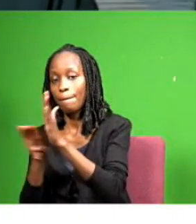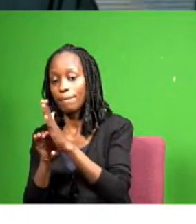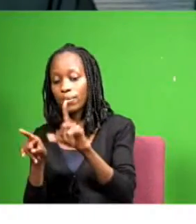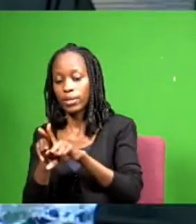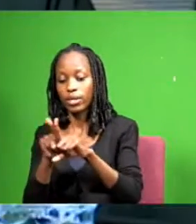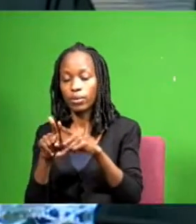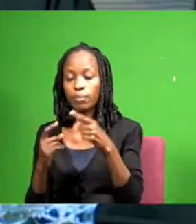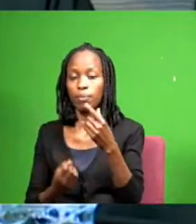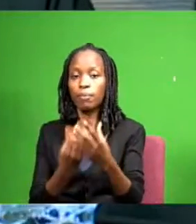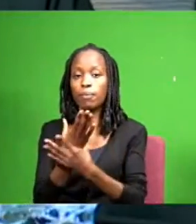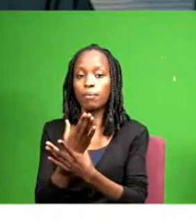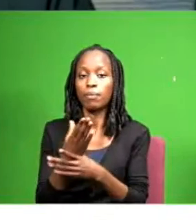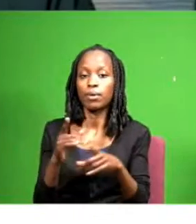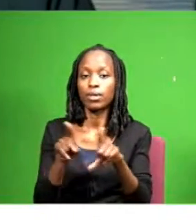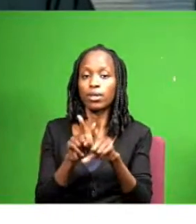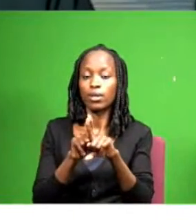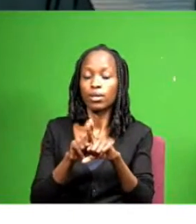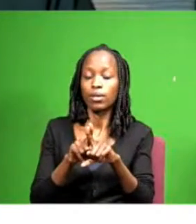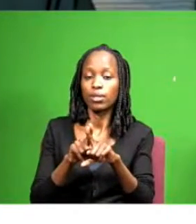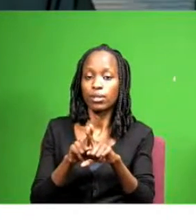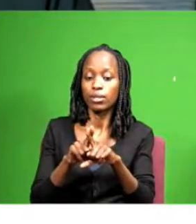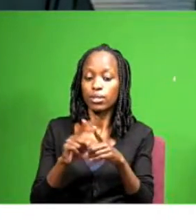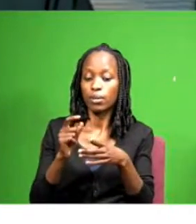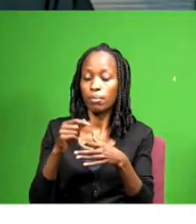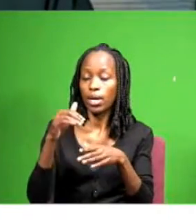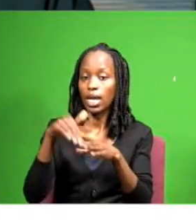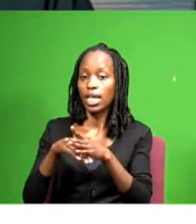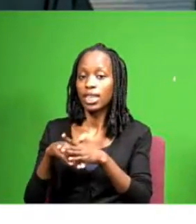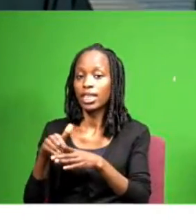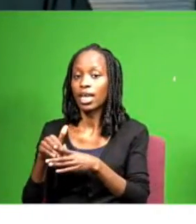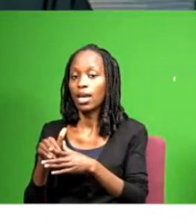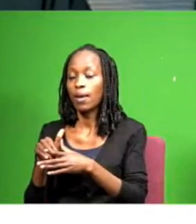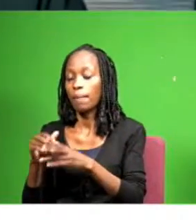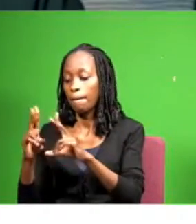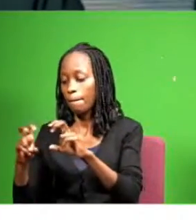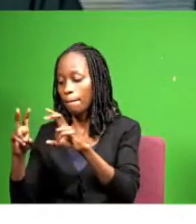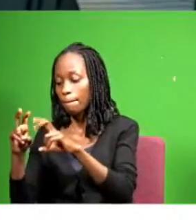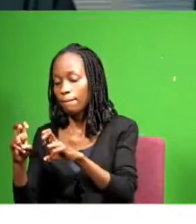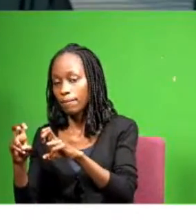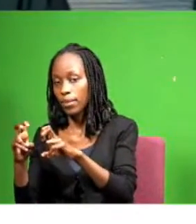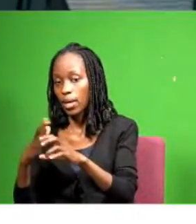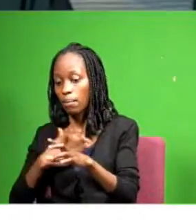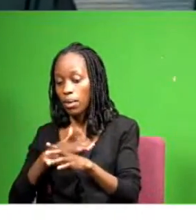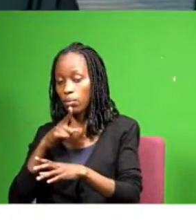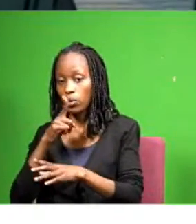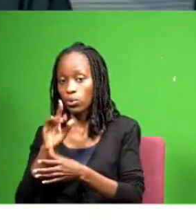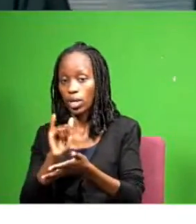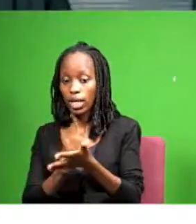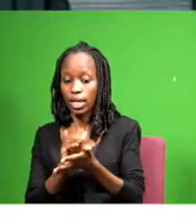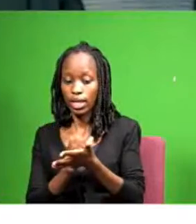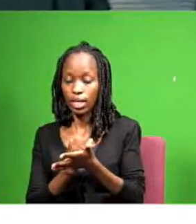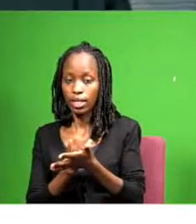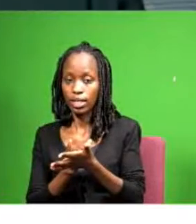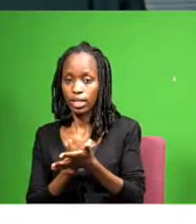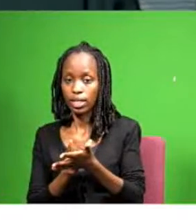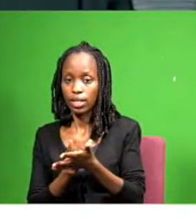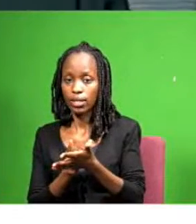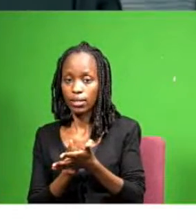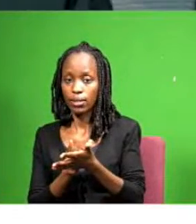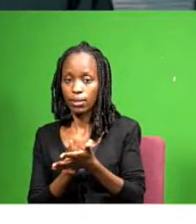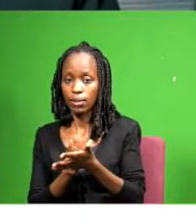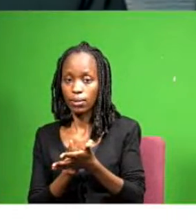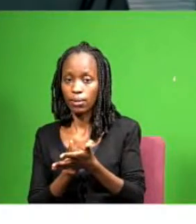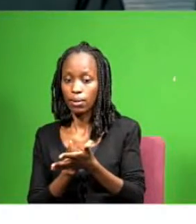construction, as highlighted above in the assessment, leaves no doubt in my mind that these doctrines have